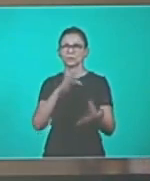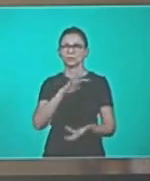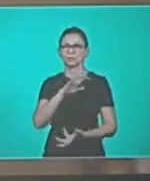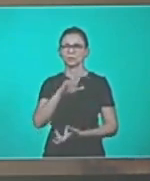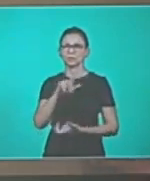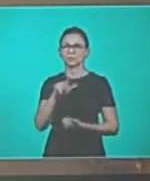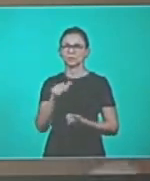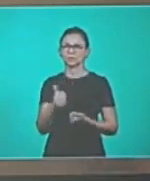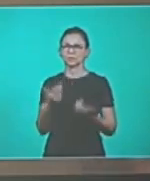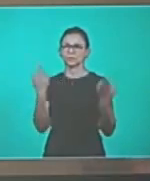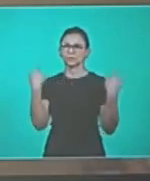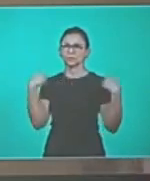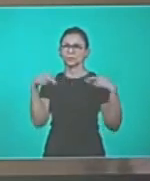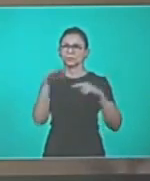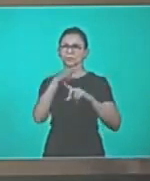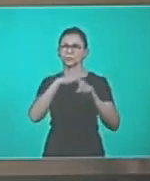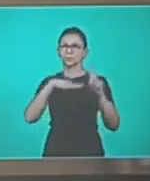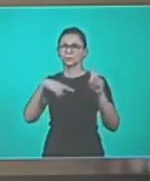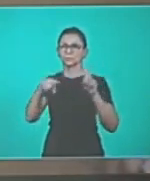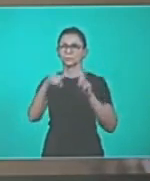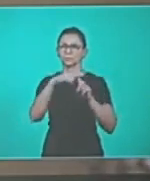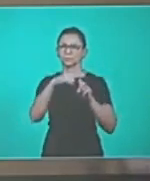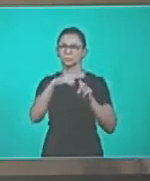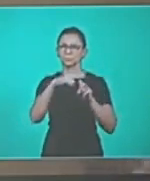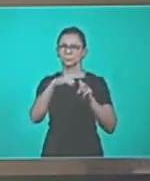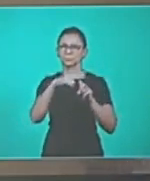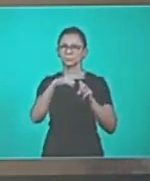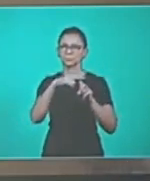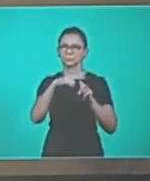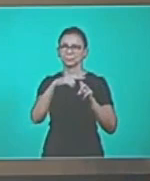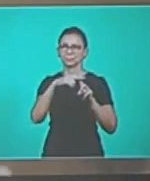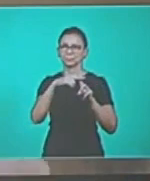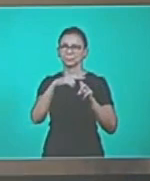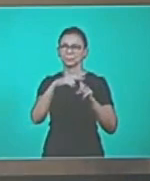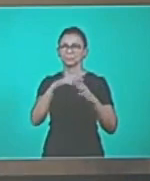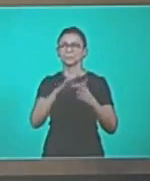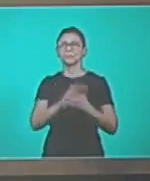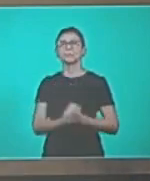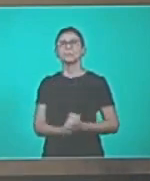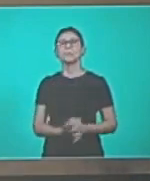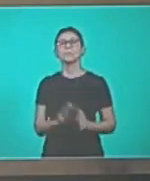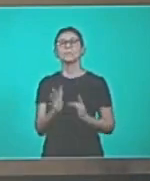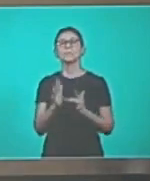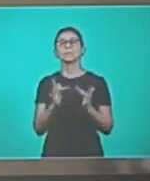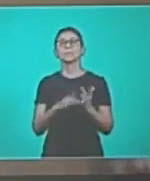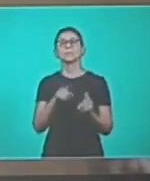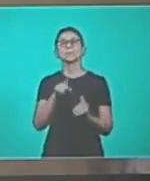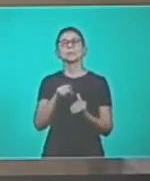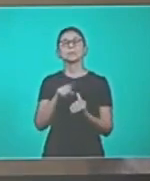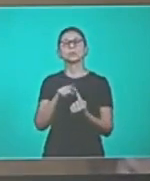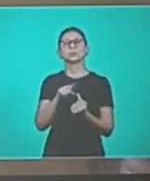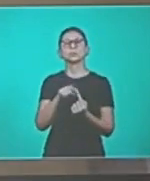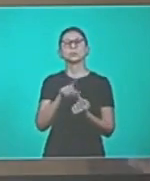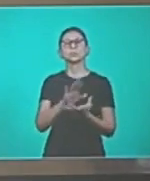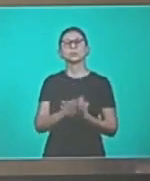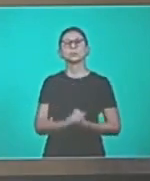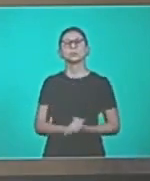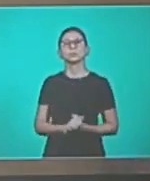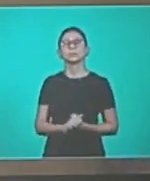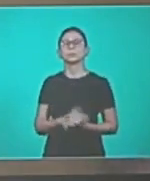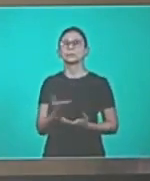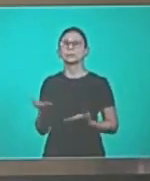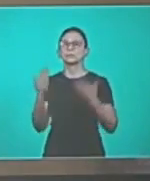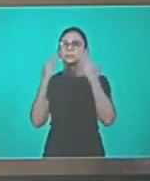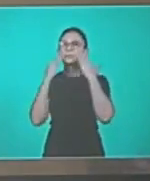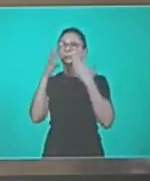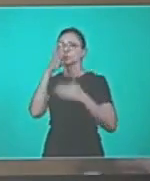is since before creation. Is the Lamb that was offering himself since before the world is made.